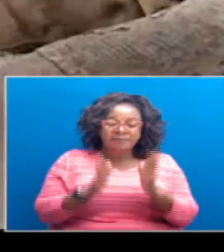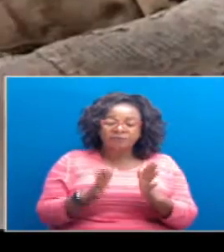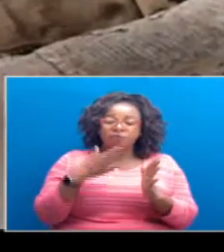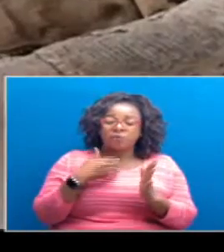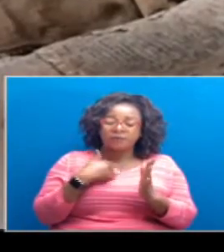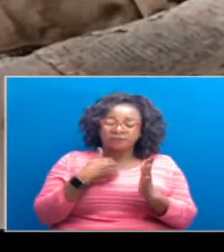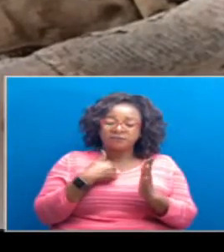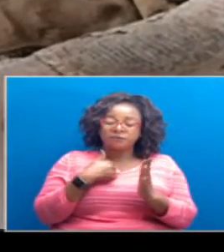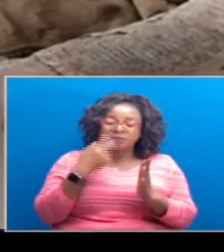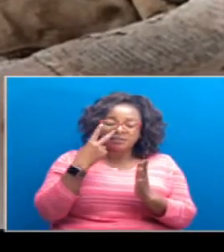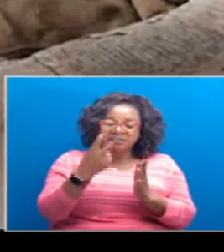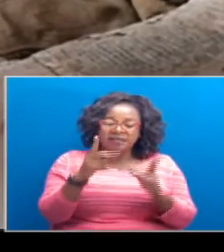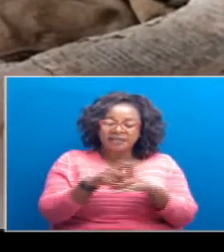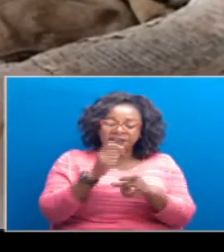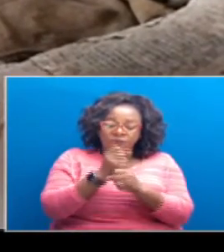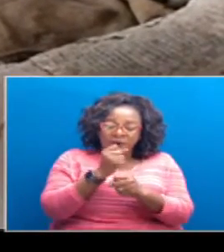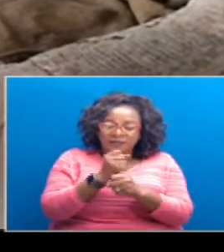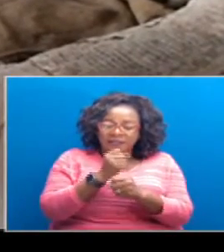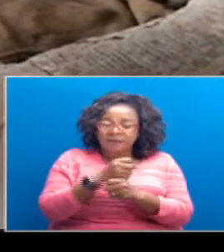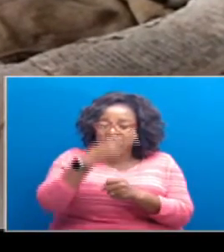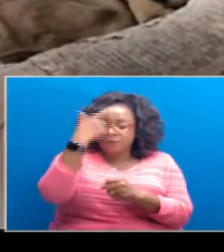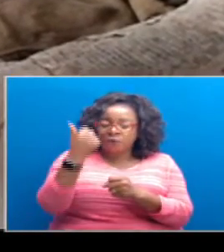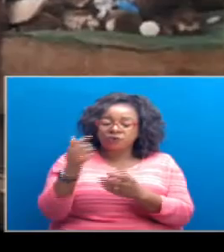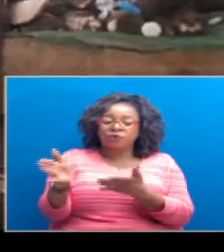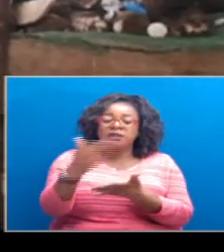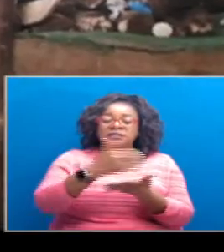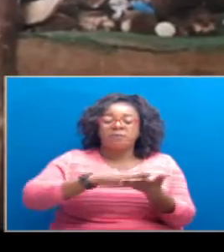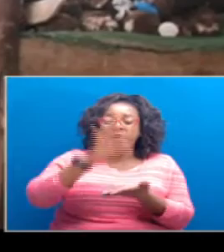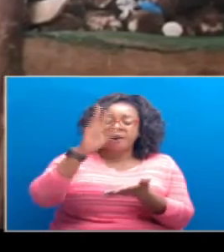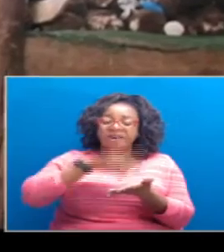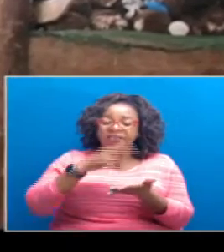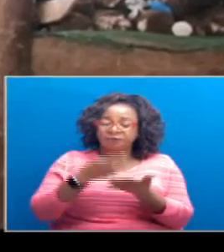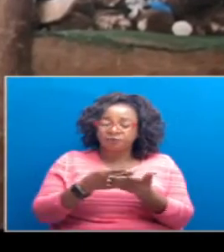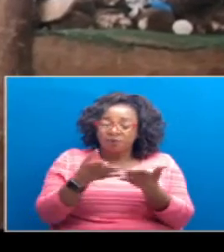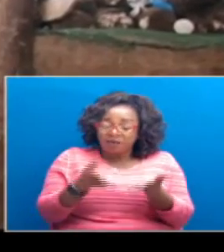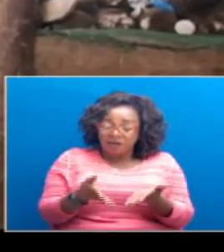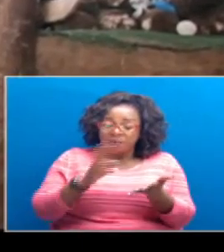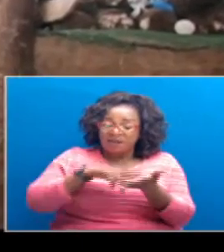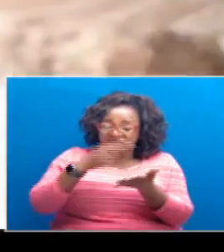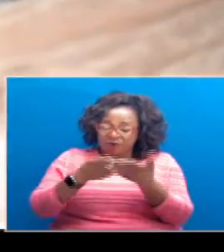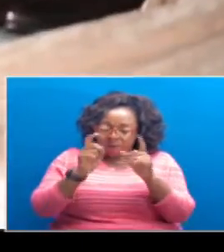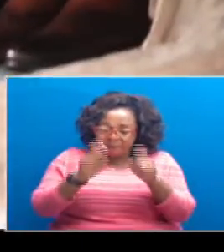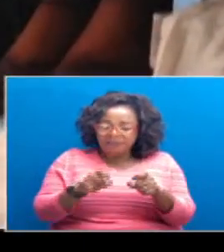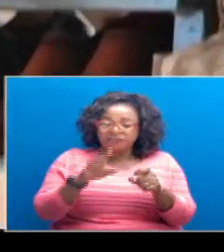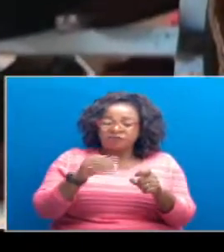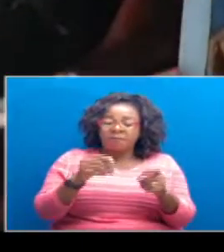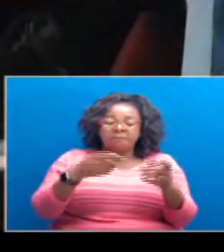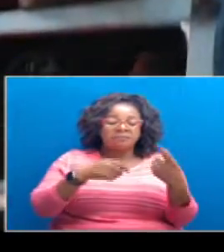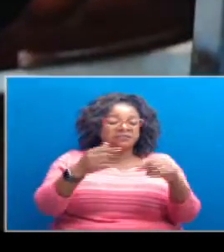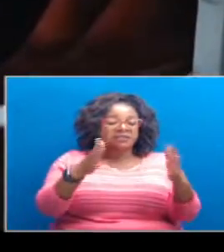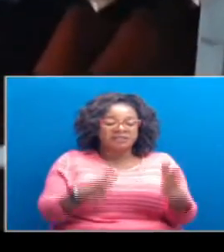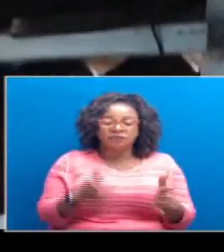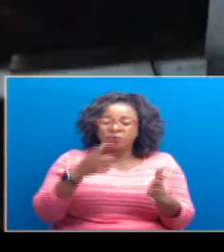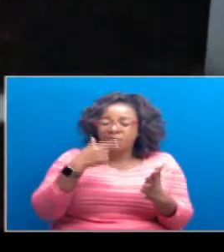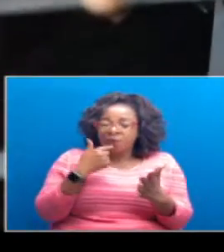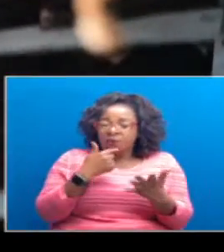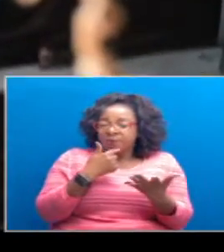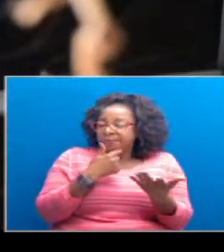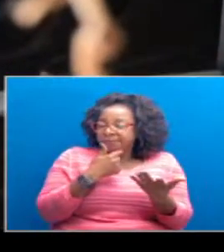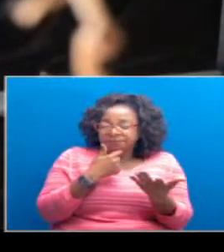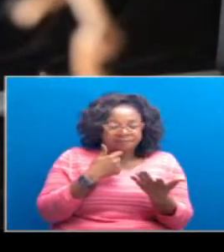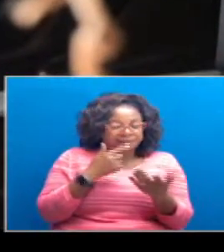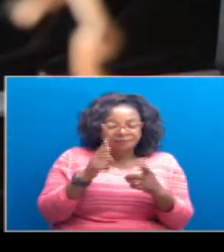be seen as doing job because he's collecting more revenue. And now the revenue has to come from traders. So unfortunately,